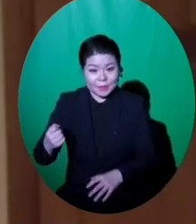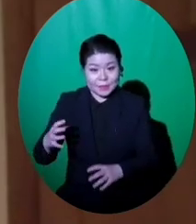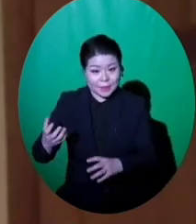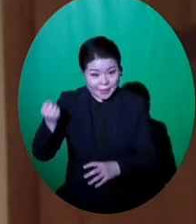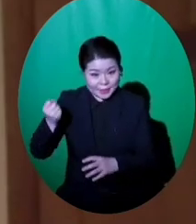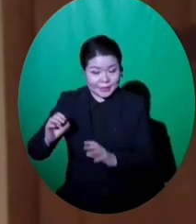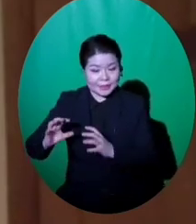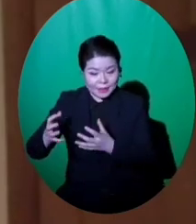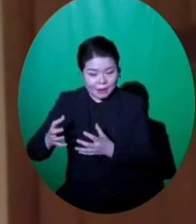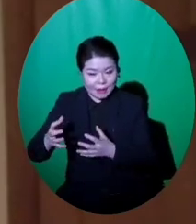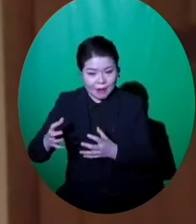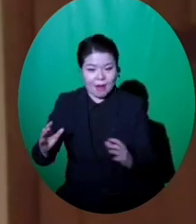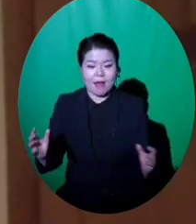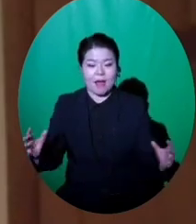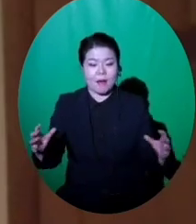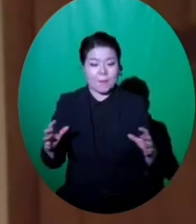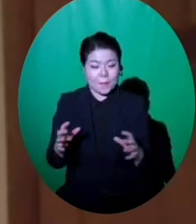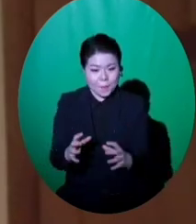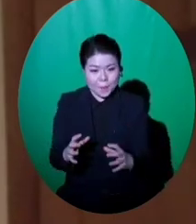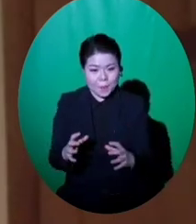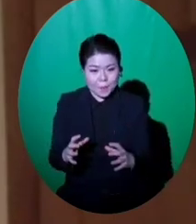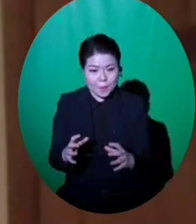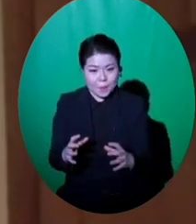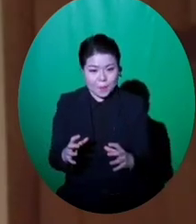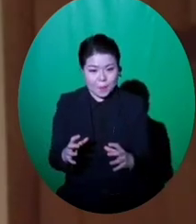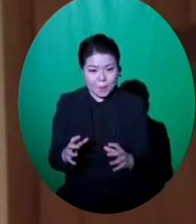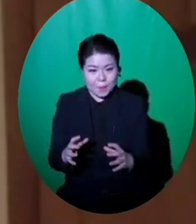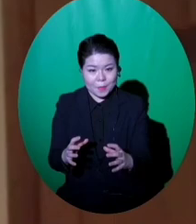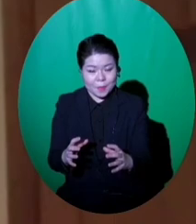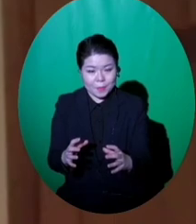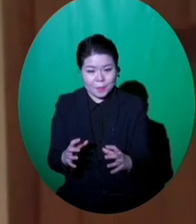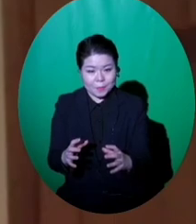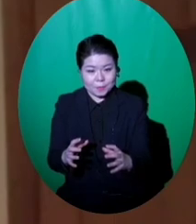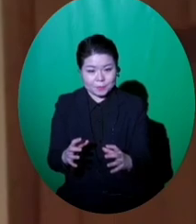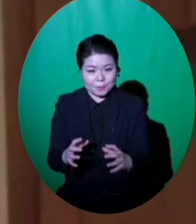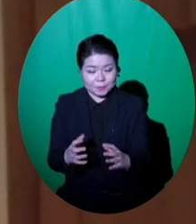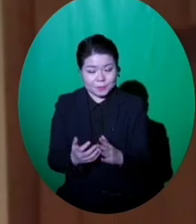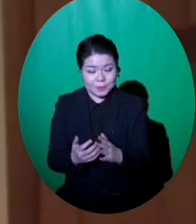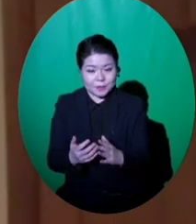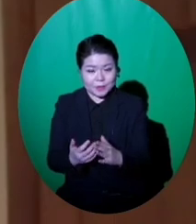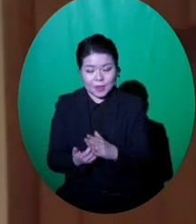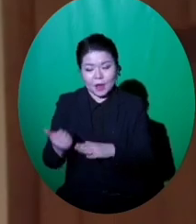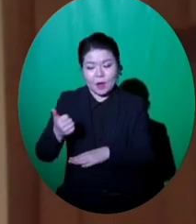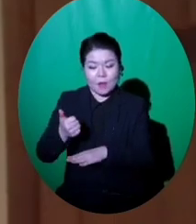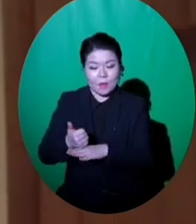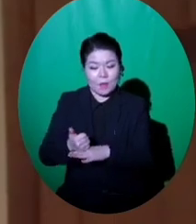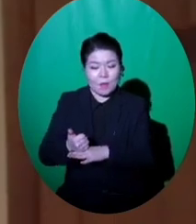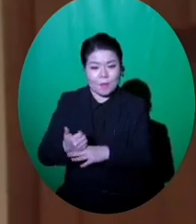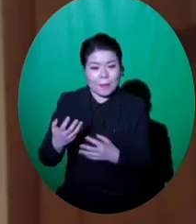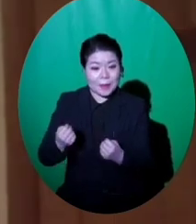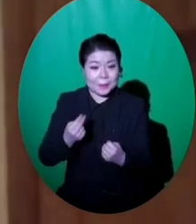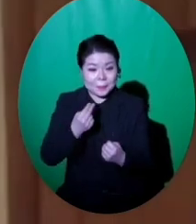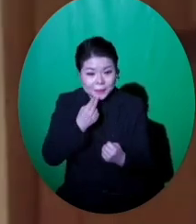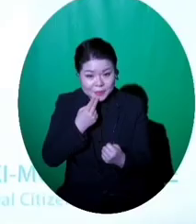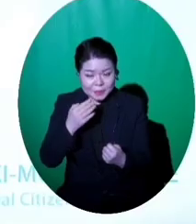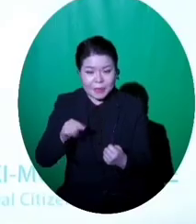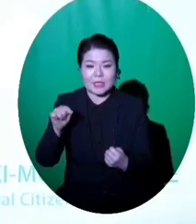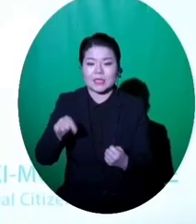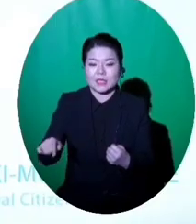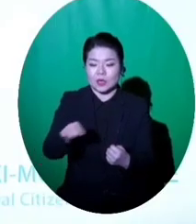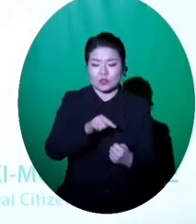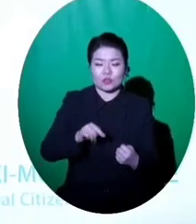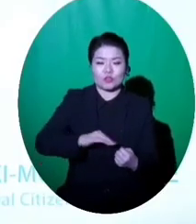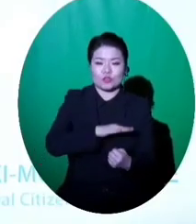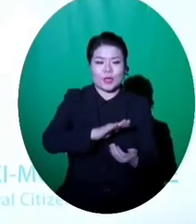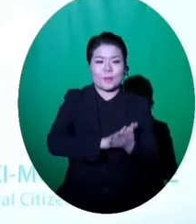and self-interested members, but that I think that's something that we could change. Good, thank